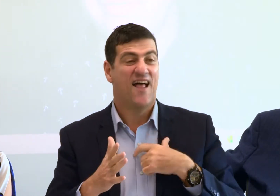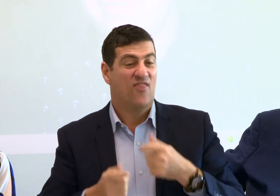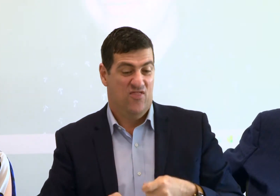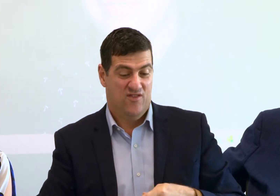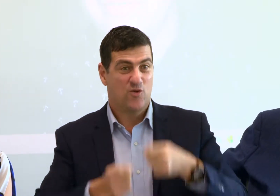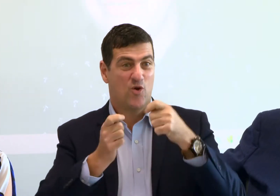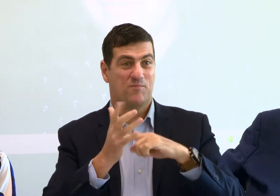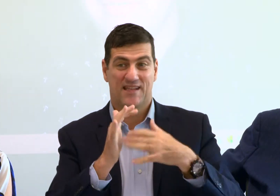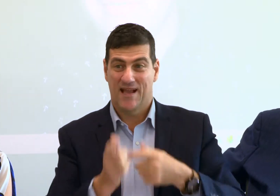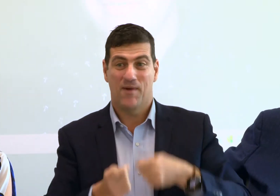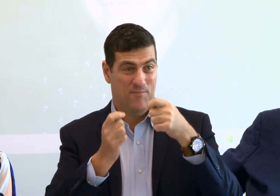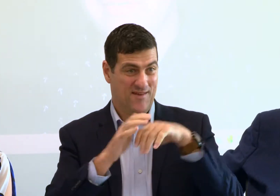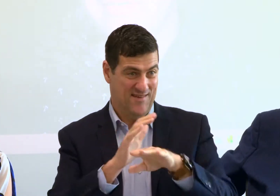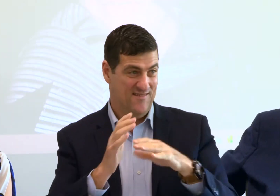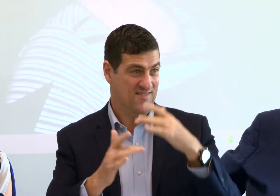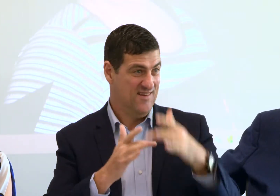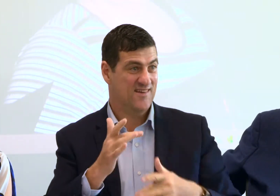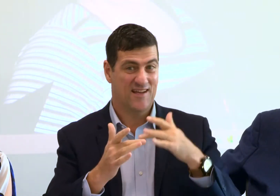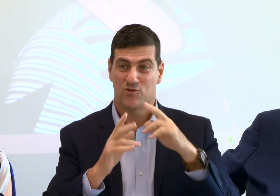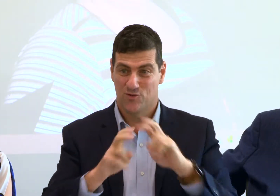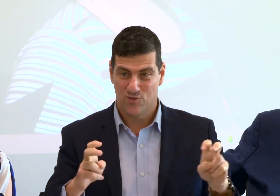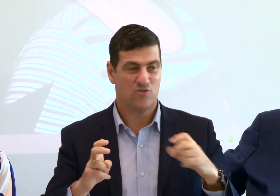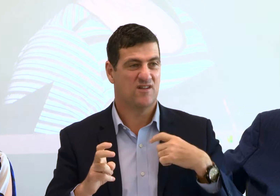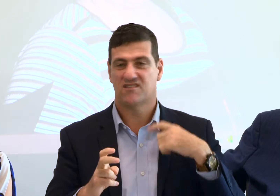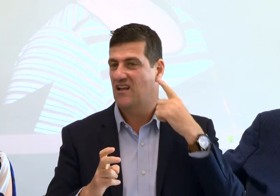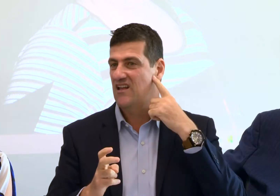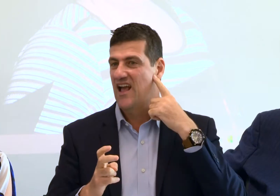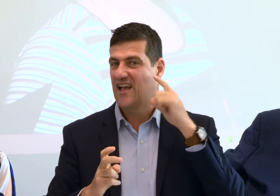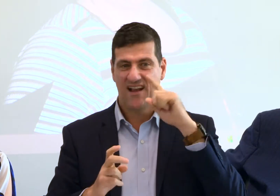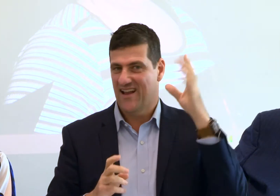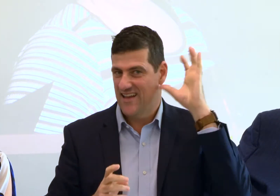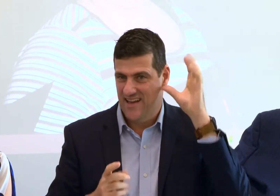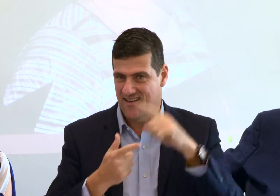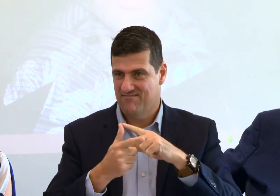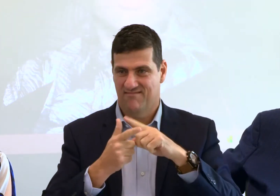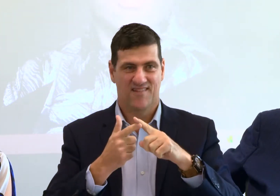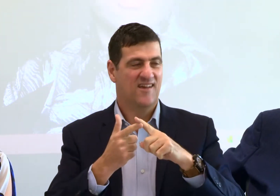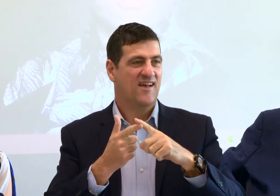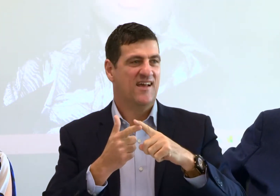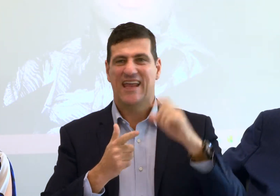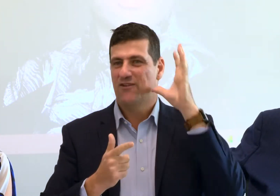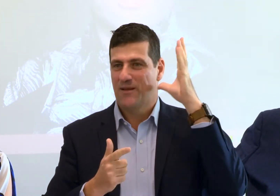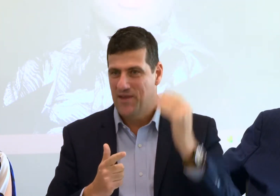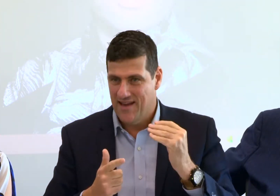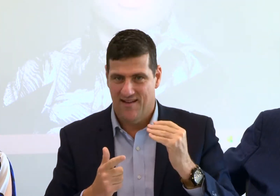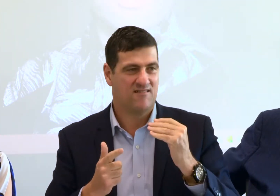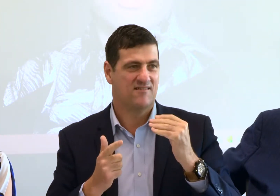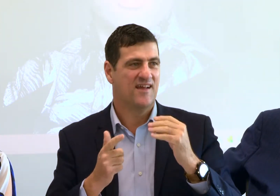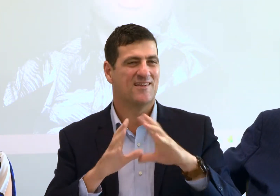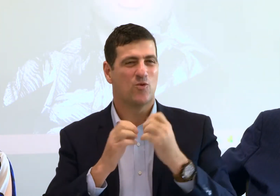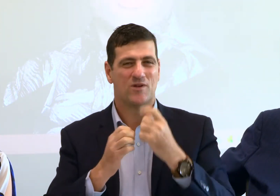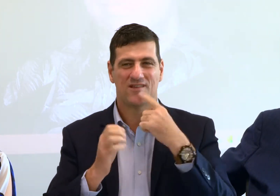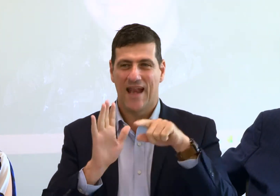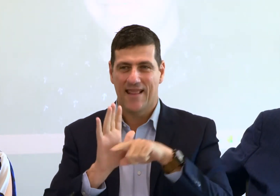on deafness and what it means. And the terms that come up in your Google search is can't hear,